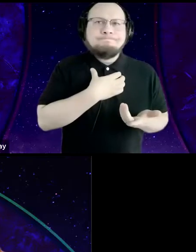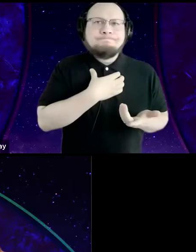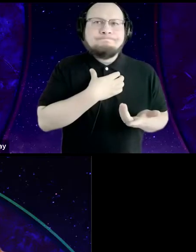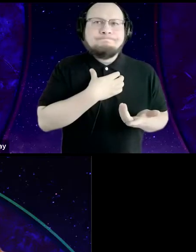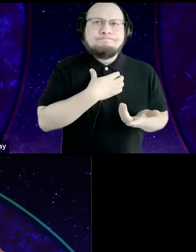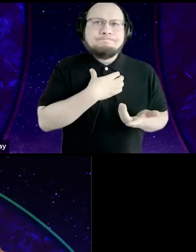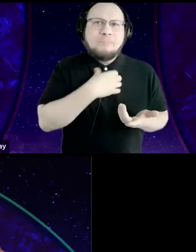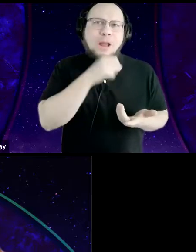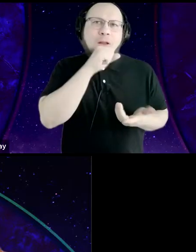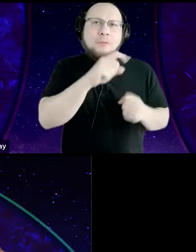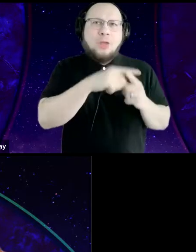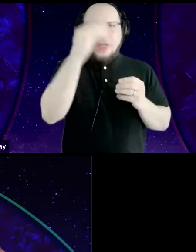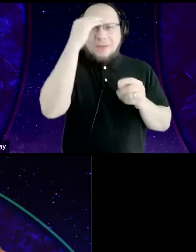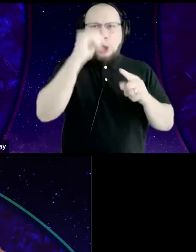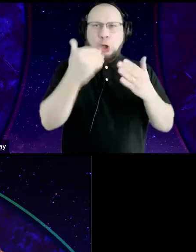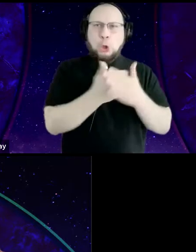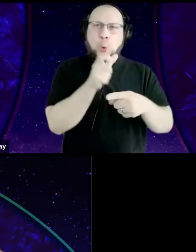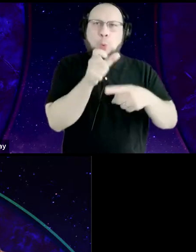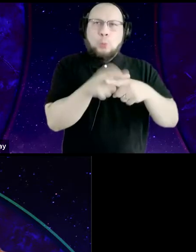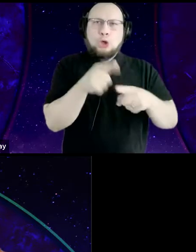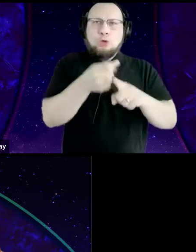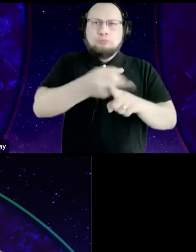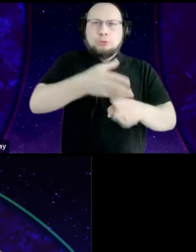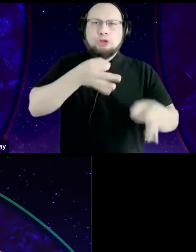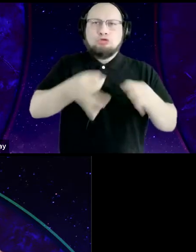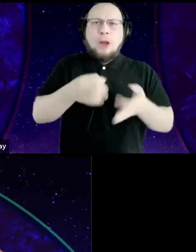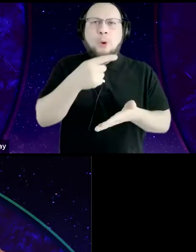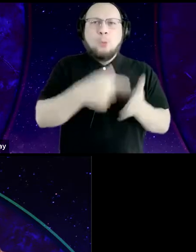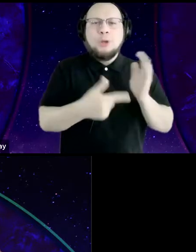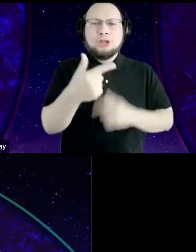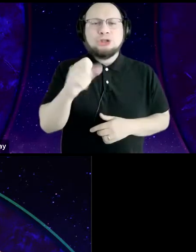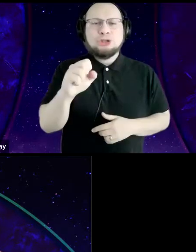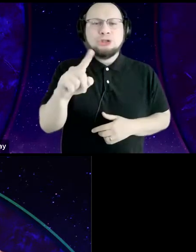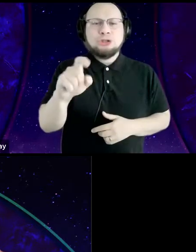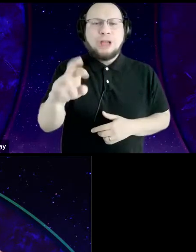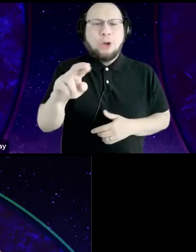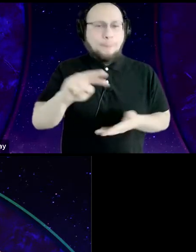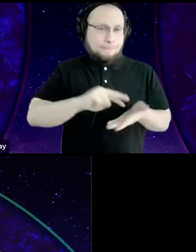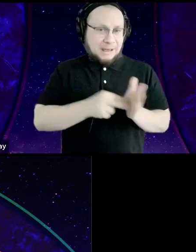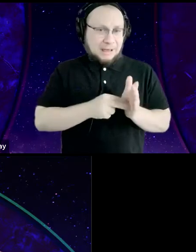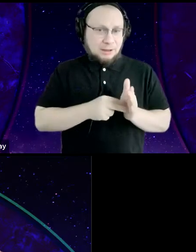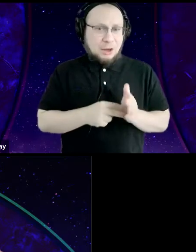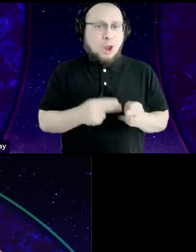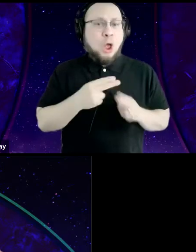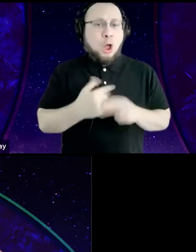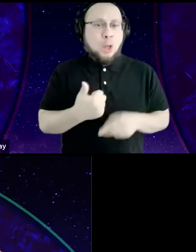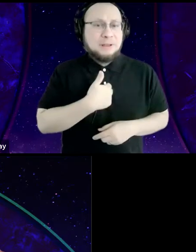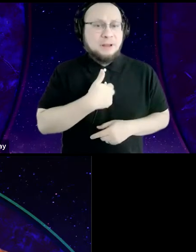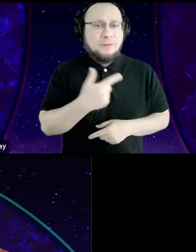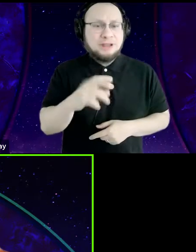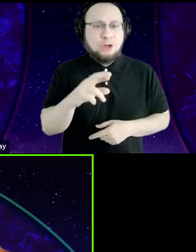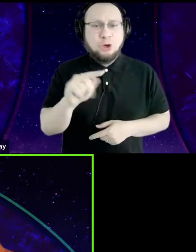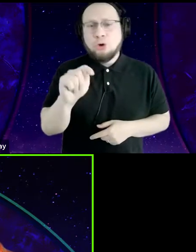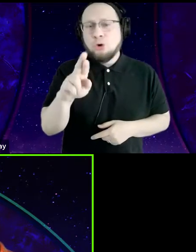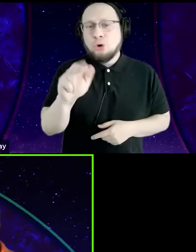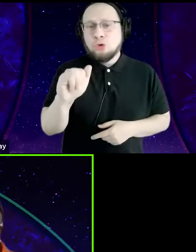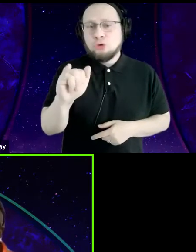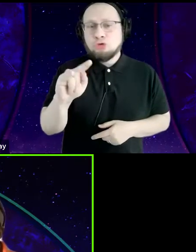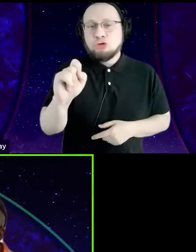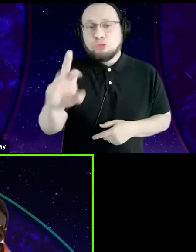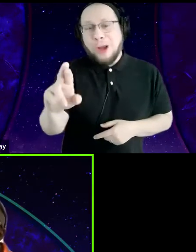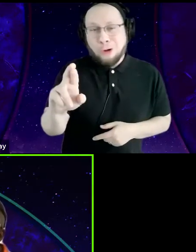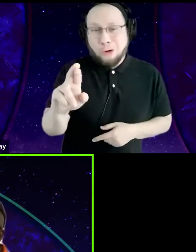like exciting terms to describe what gender is to me. So I like to call myself a gender traitor. I just think that's fun and